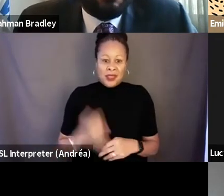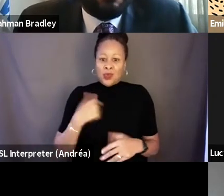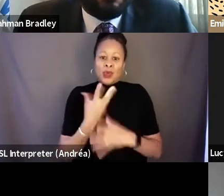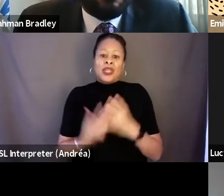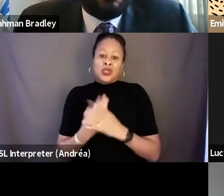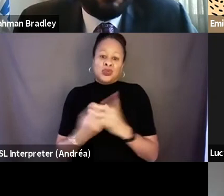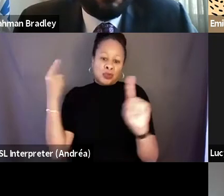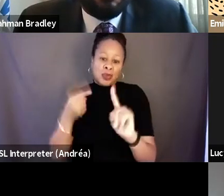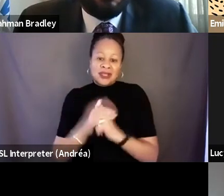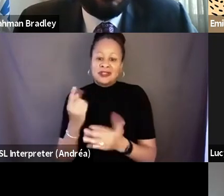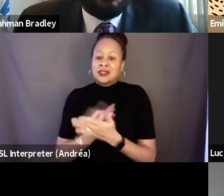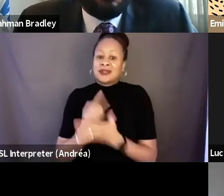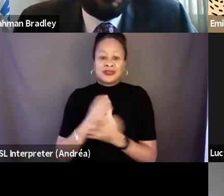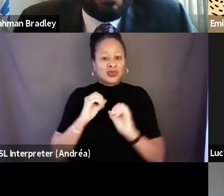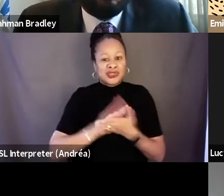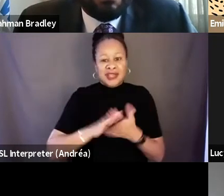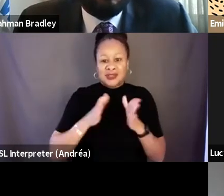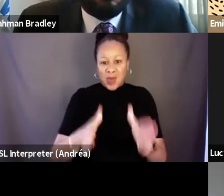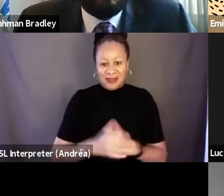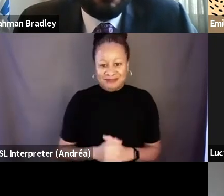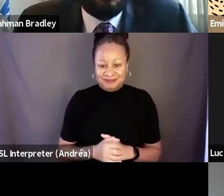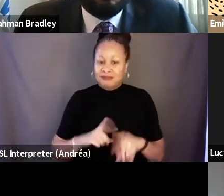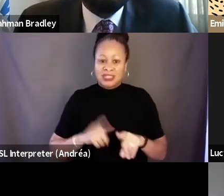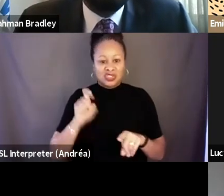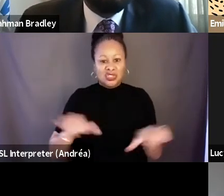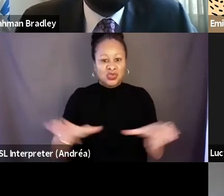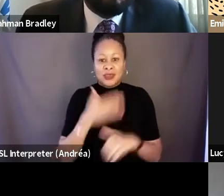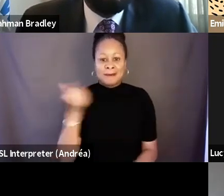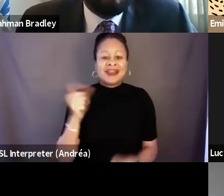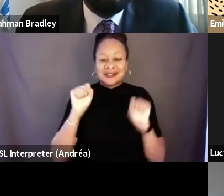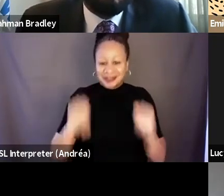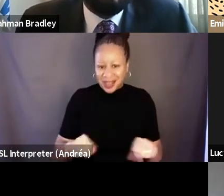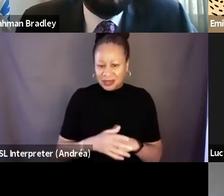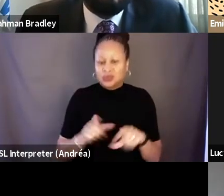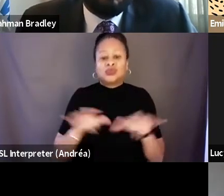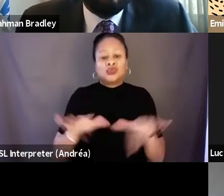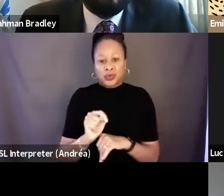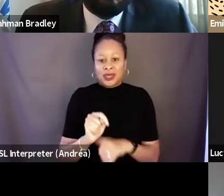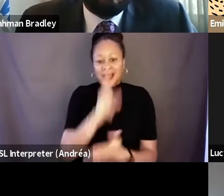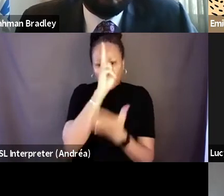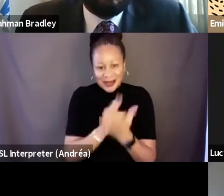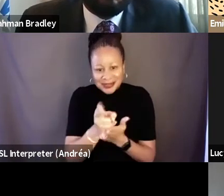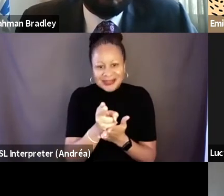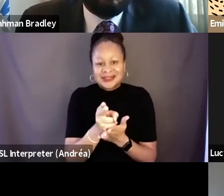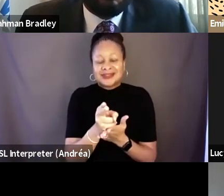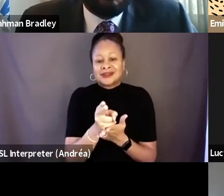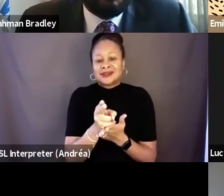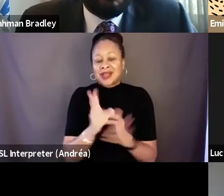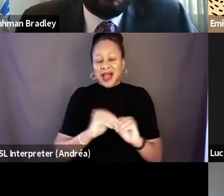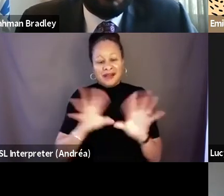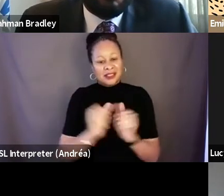the point. Sometimes there is no nice way, but you got to do the best you can to do it honestly, obviously